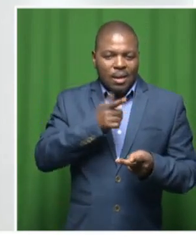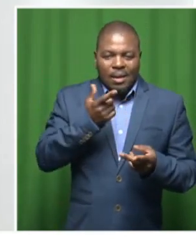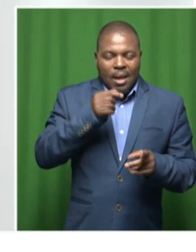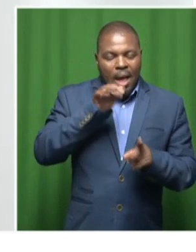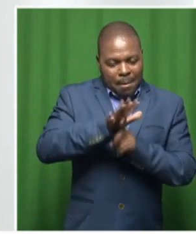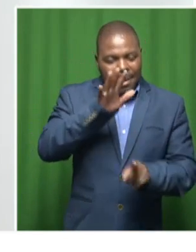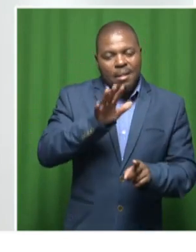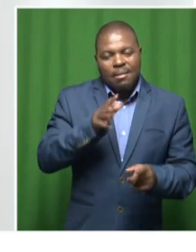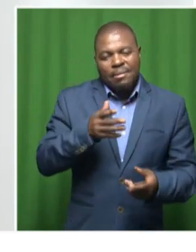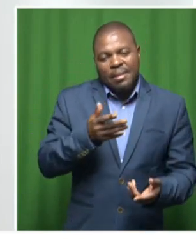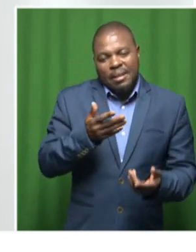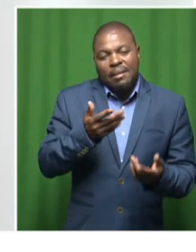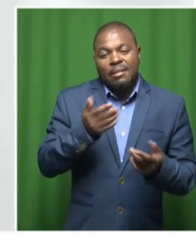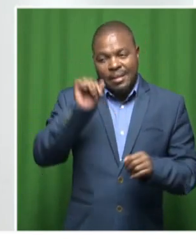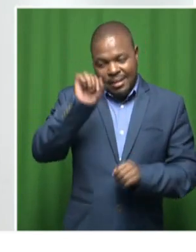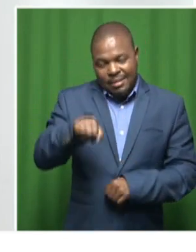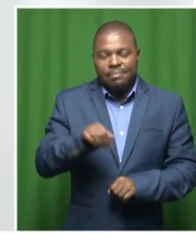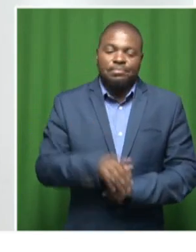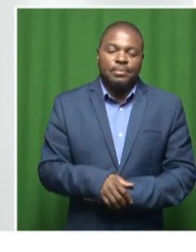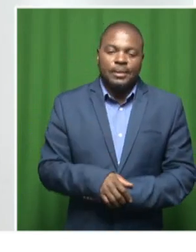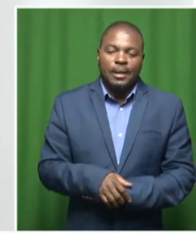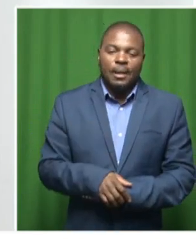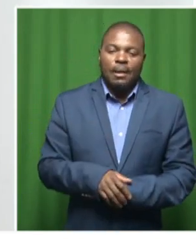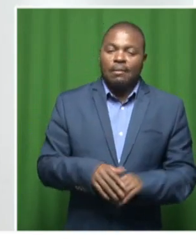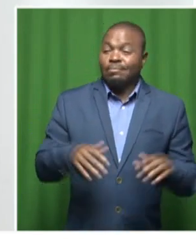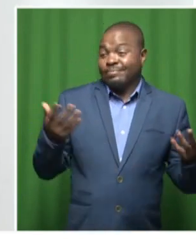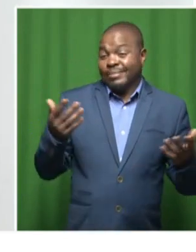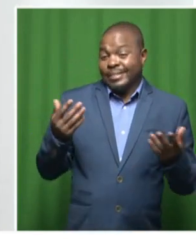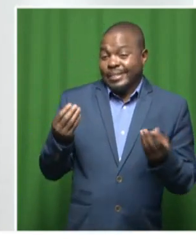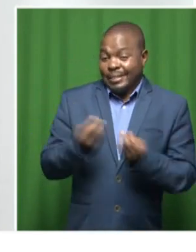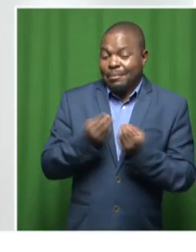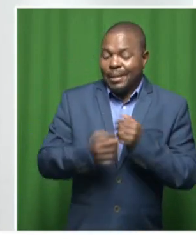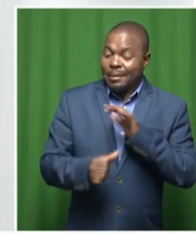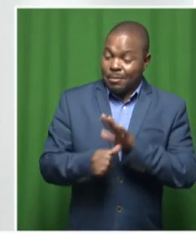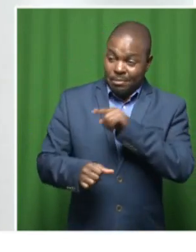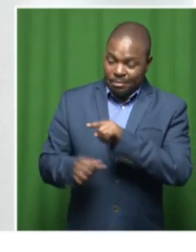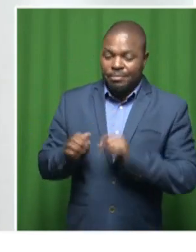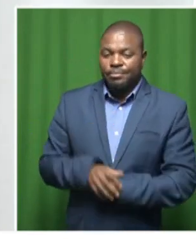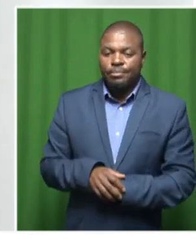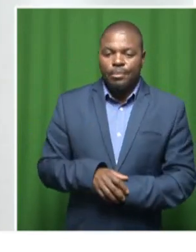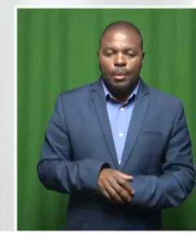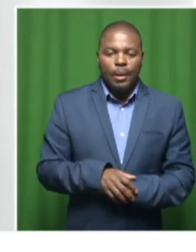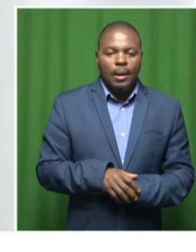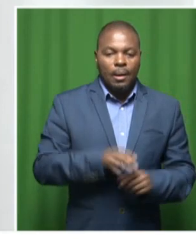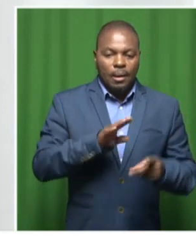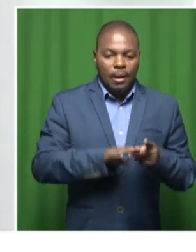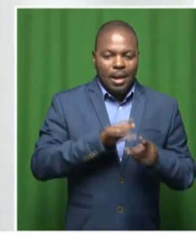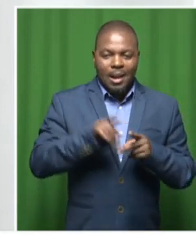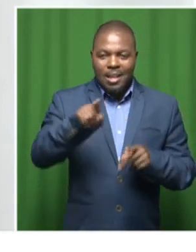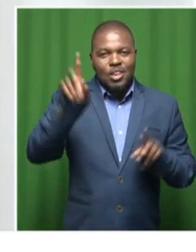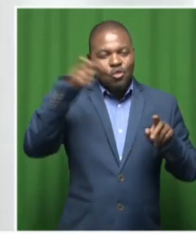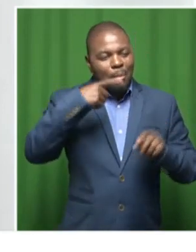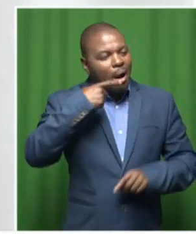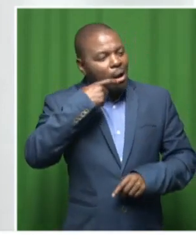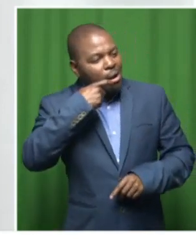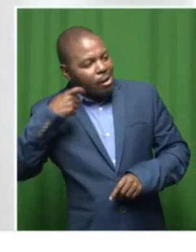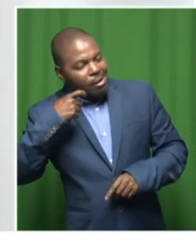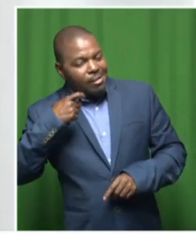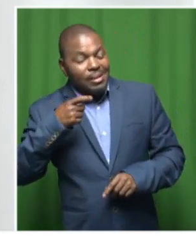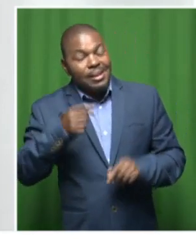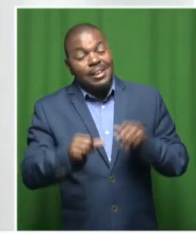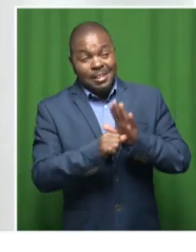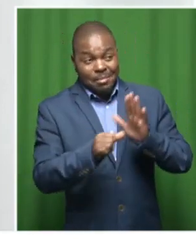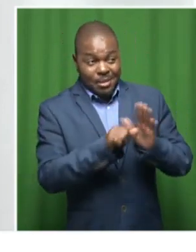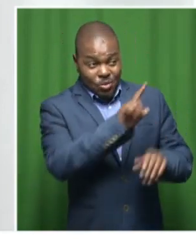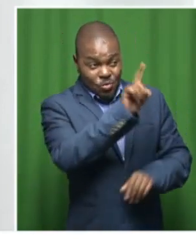complication rates statistically are higher. So that is just something very, very important. The addiction aspect that you touched on, I think, is also so important